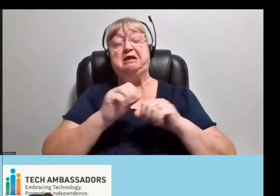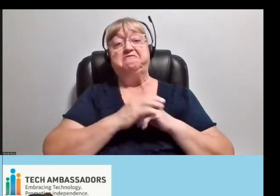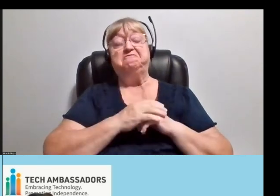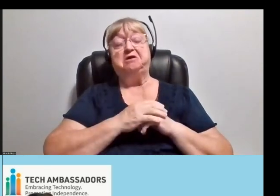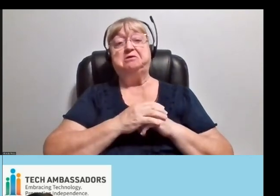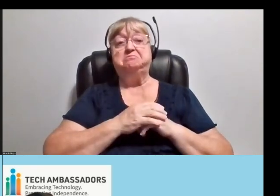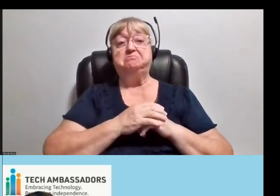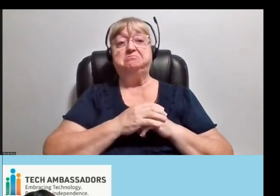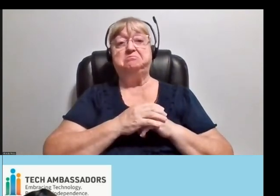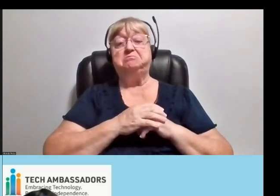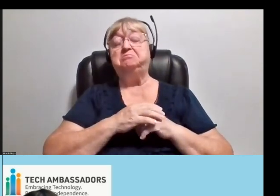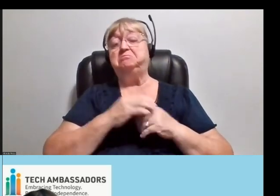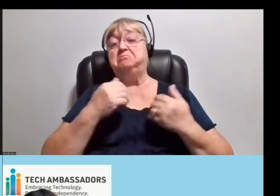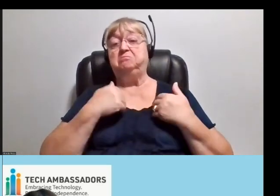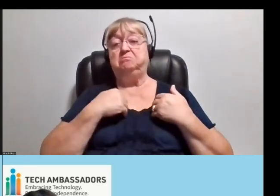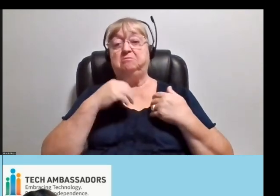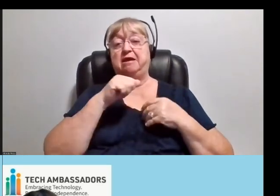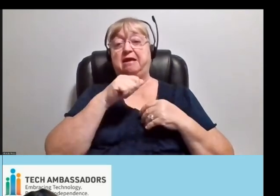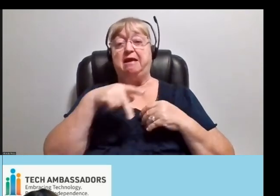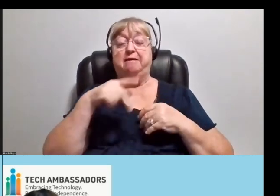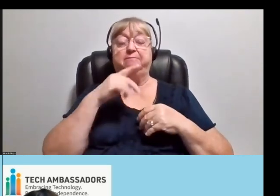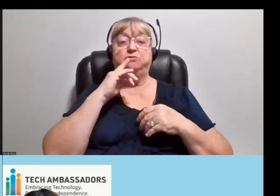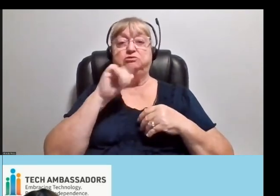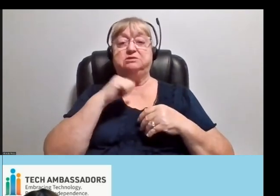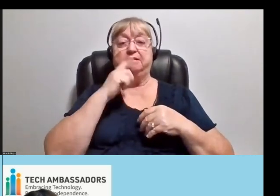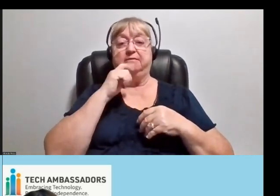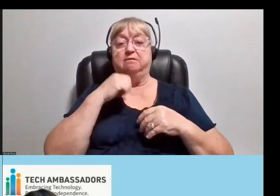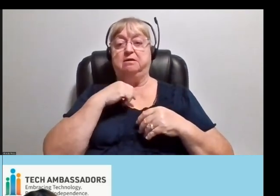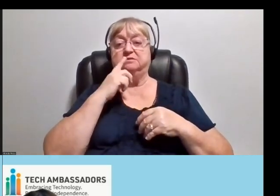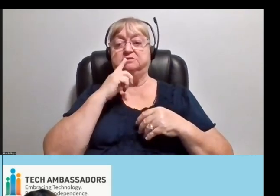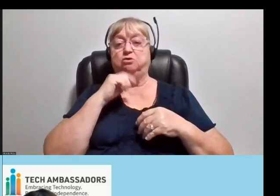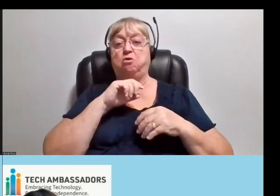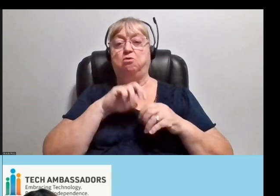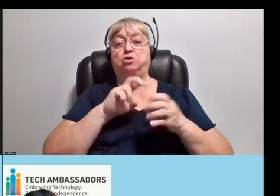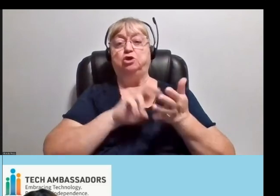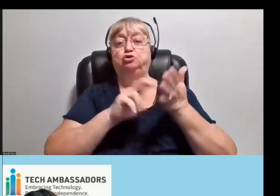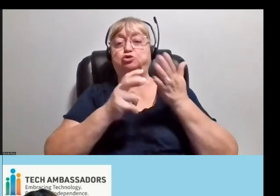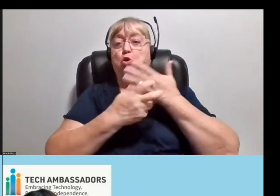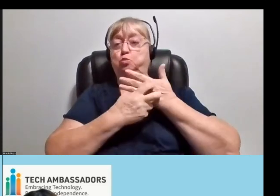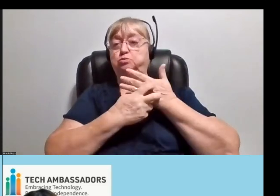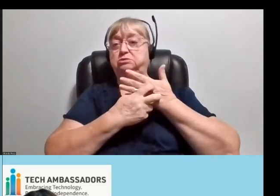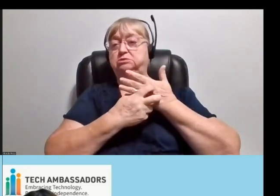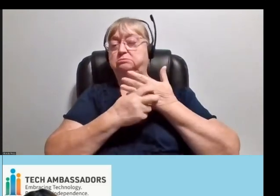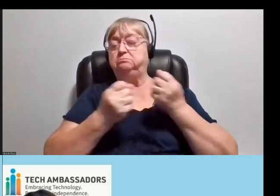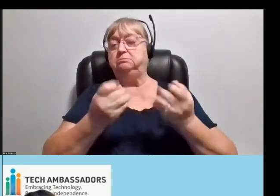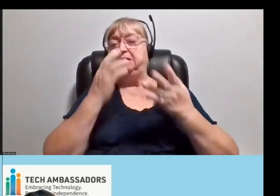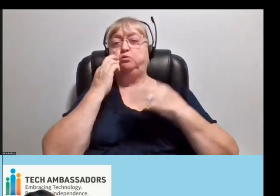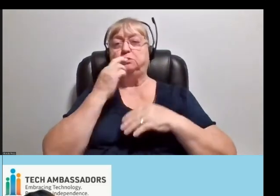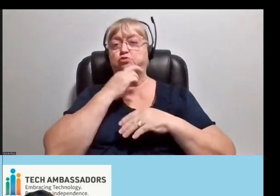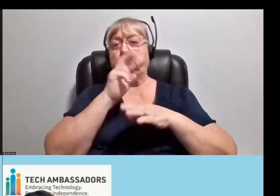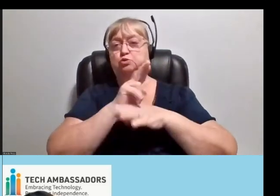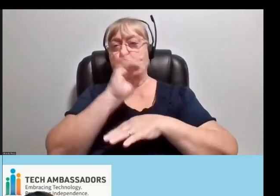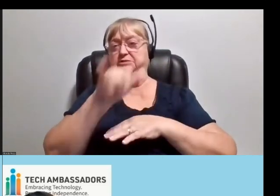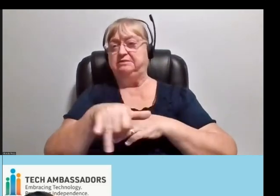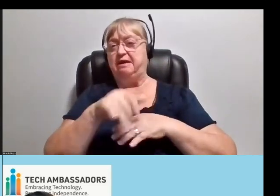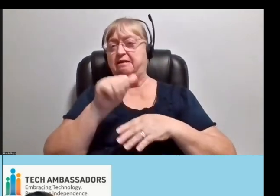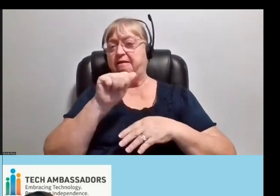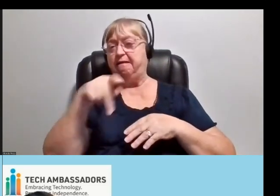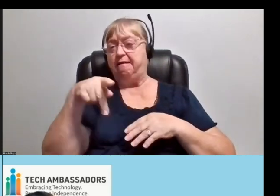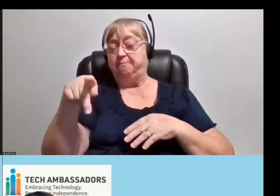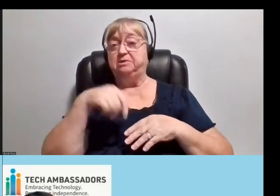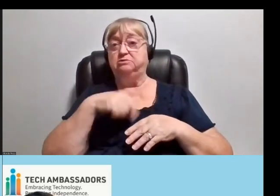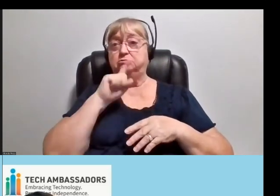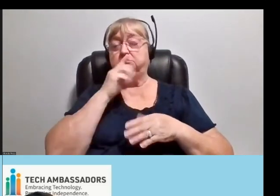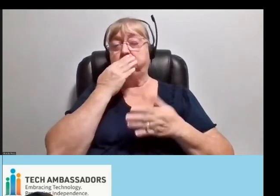are apps like there's a whole product line called Toast that a lot of small restaurants use. That's actually really